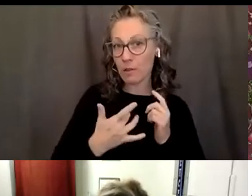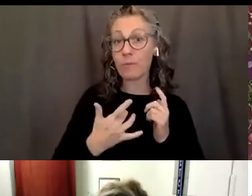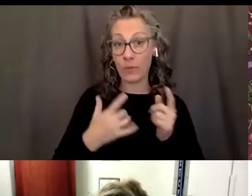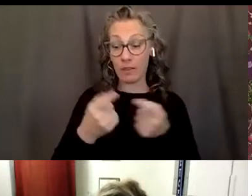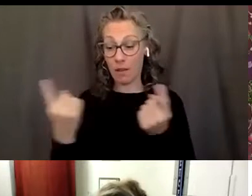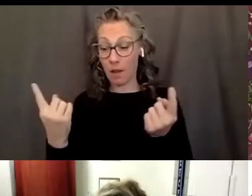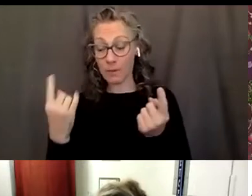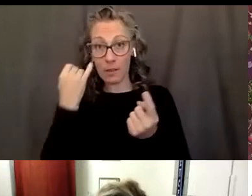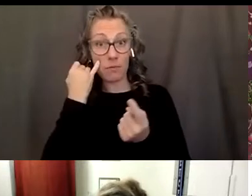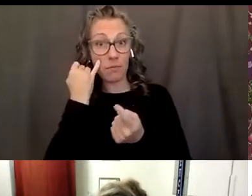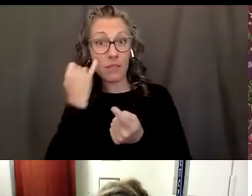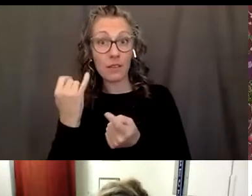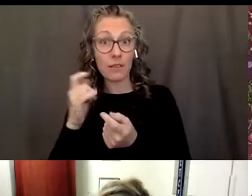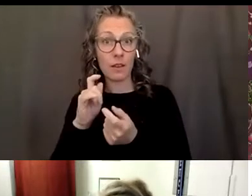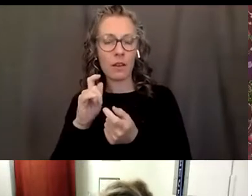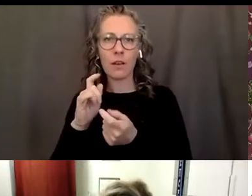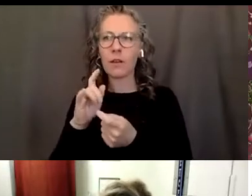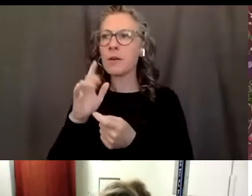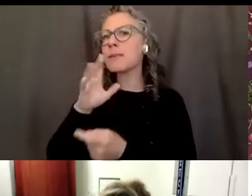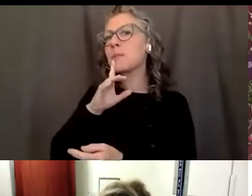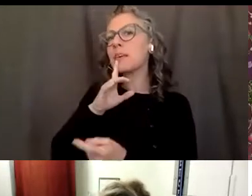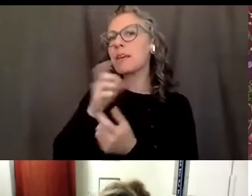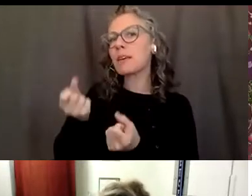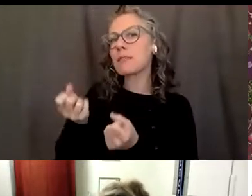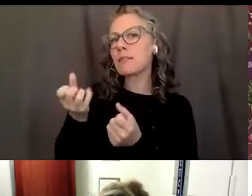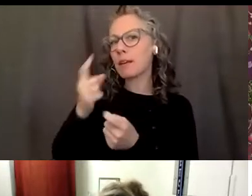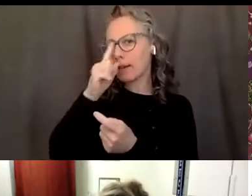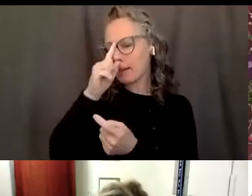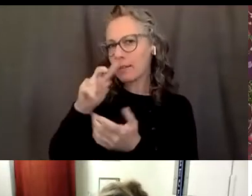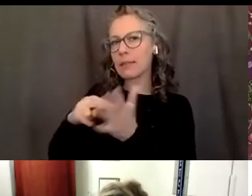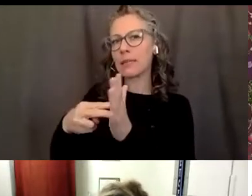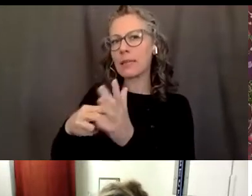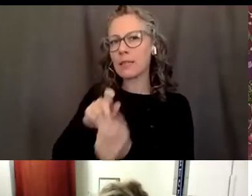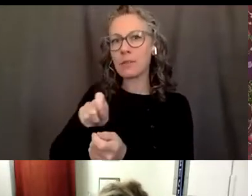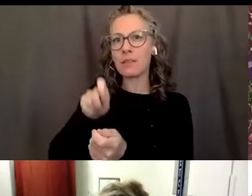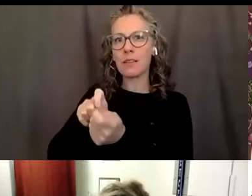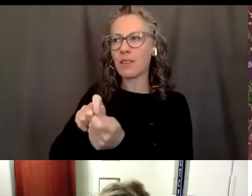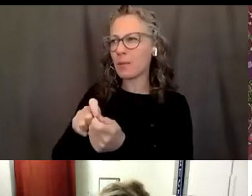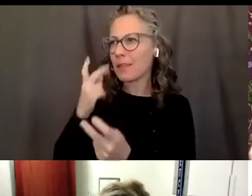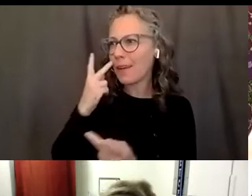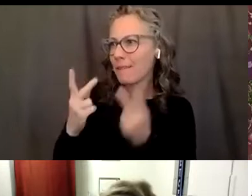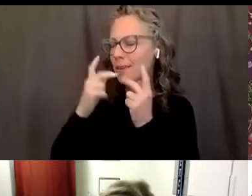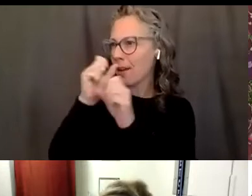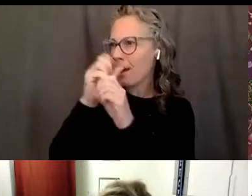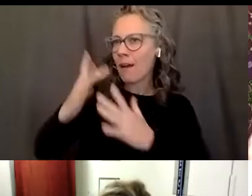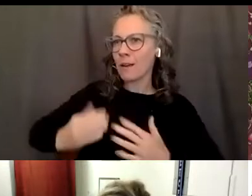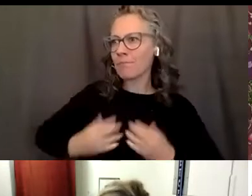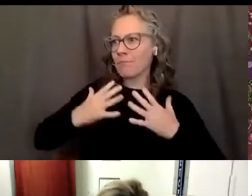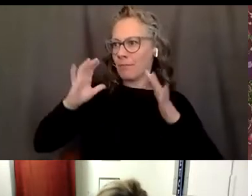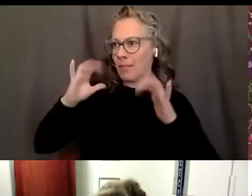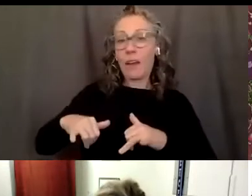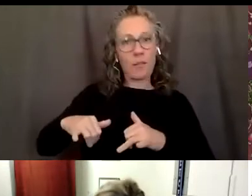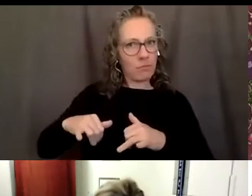being specific is sort of like engaging with a vision and you find that thrilling and exciting and inspiring and uplifting, then